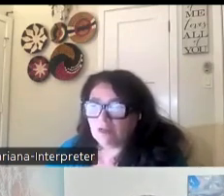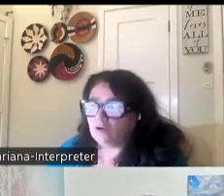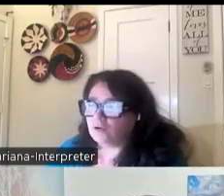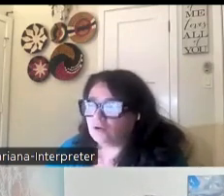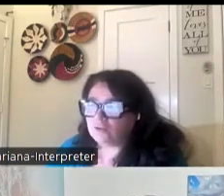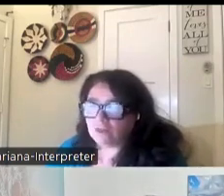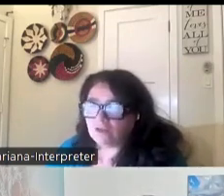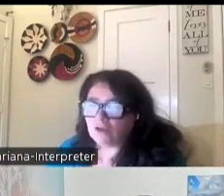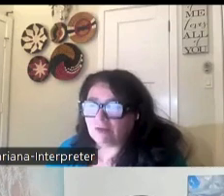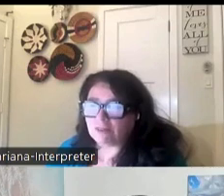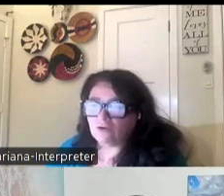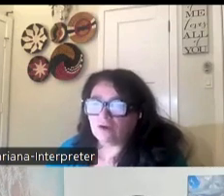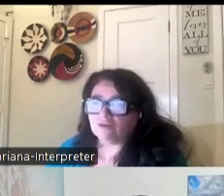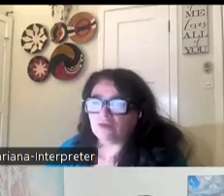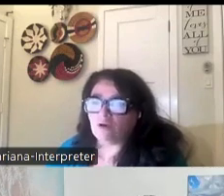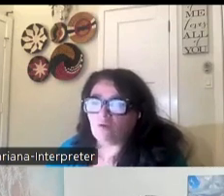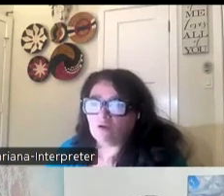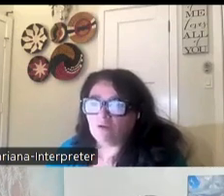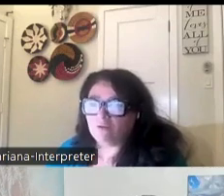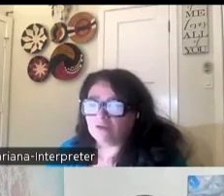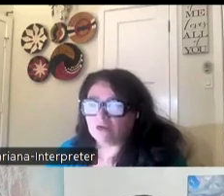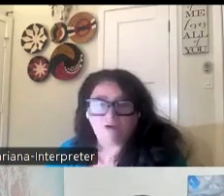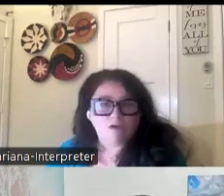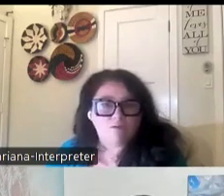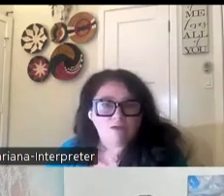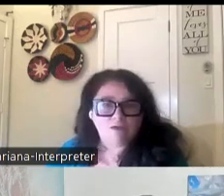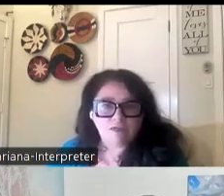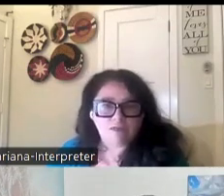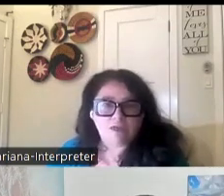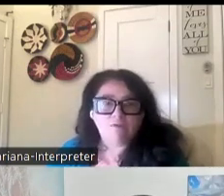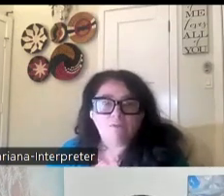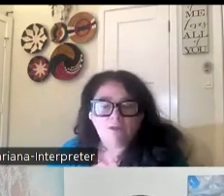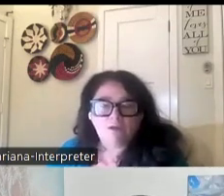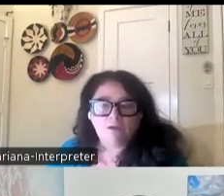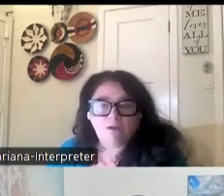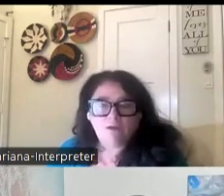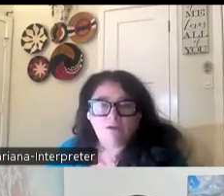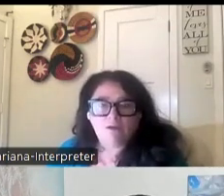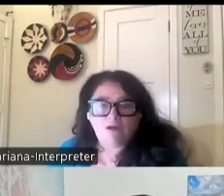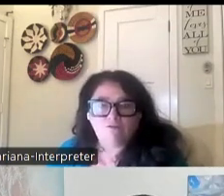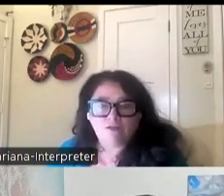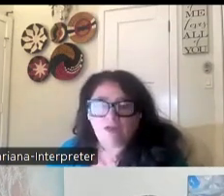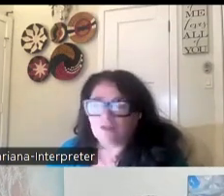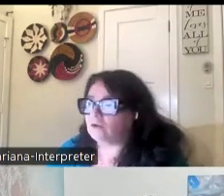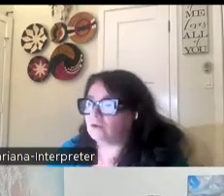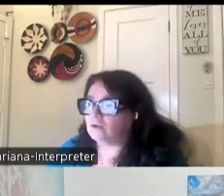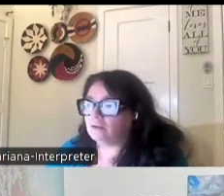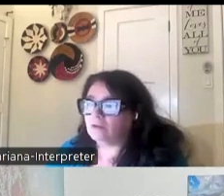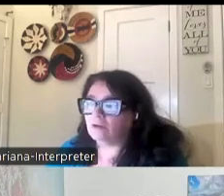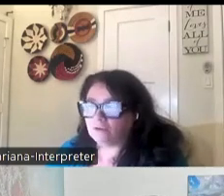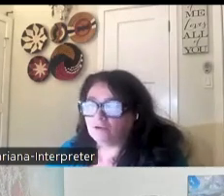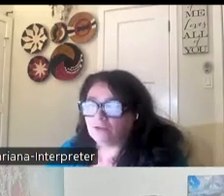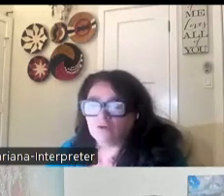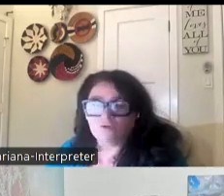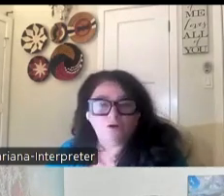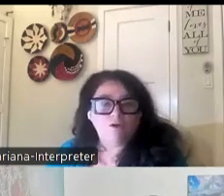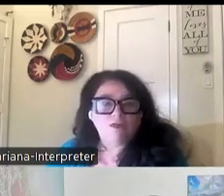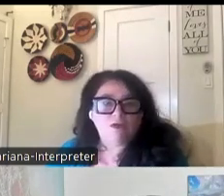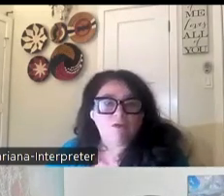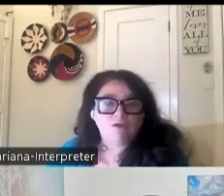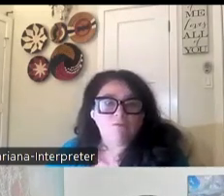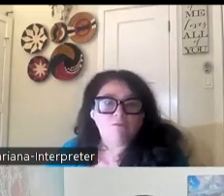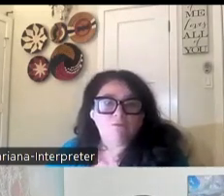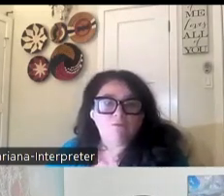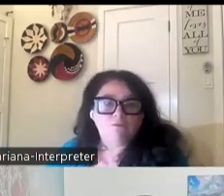in 2020 with the LNU complex and in Sonoma County specifically the Wallbridge fire being the most destructive one locally,